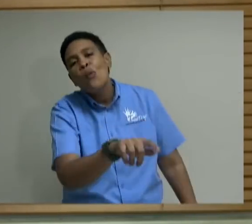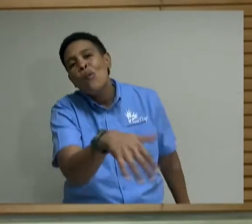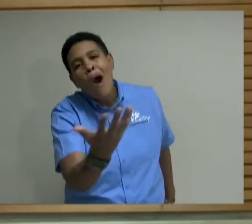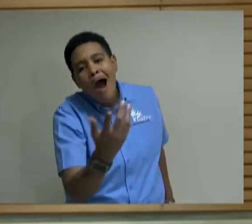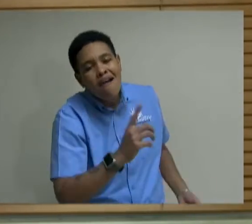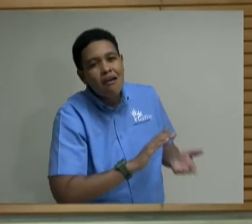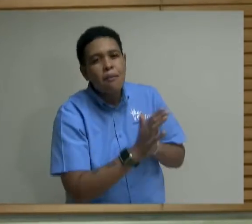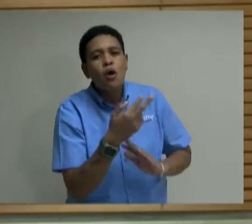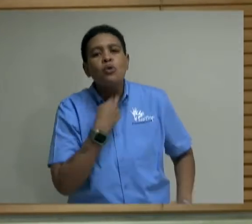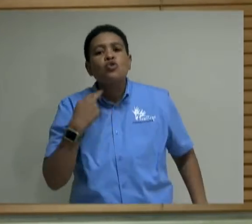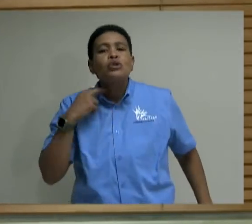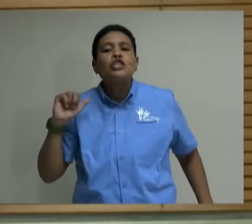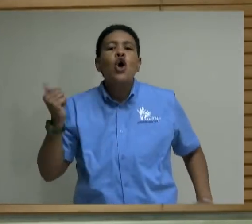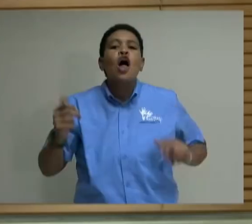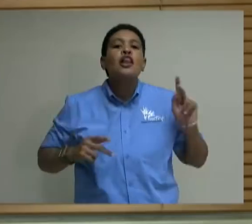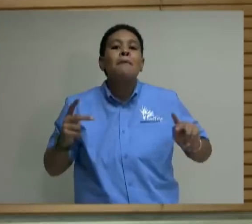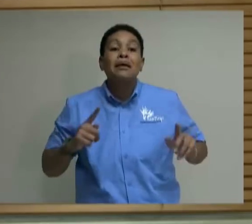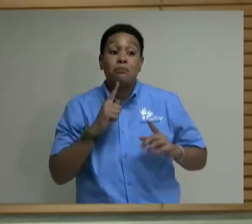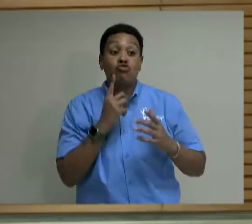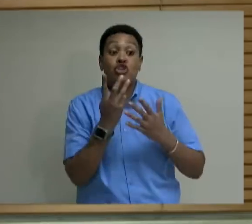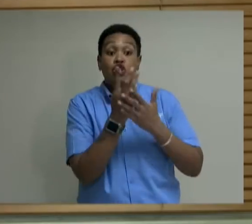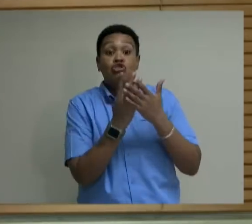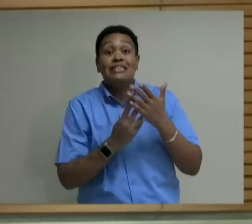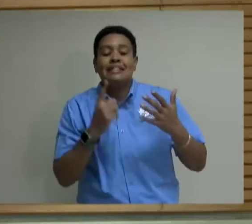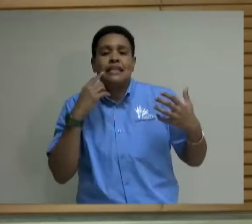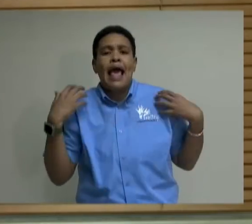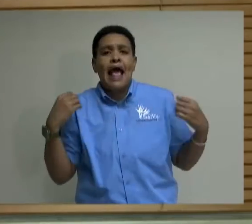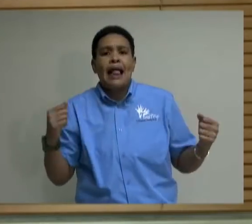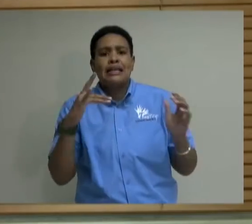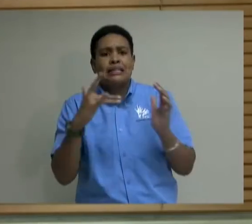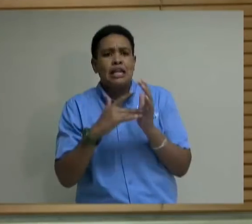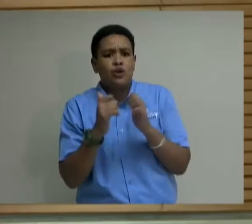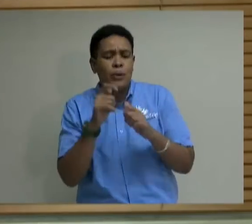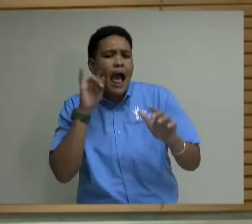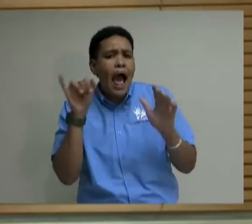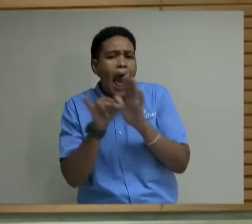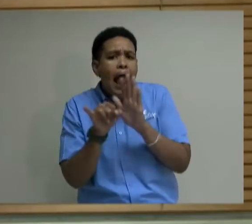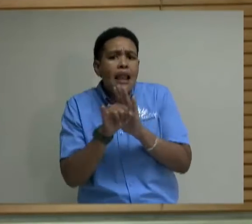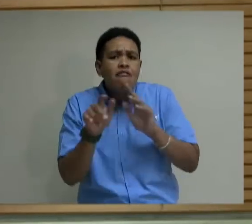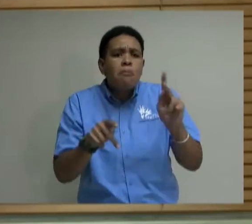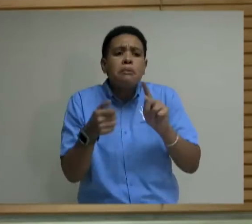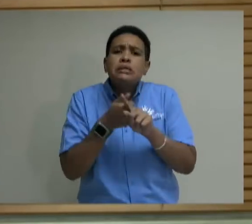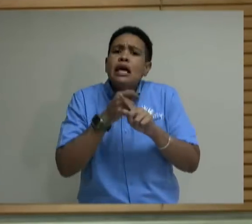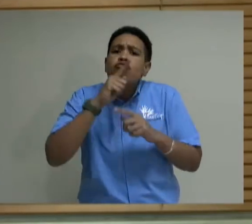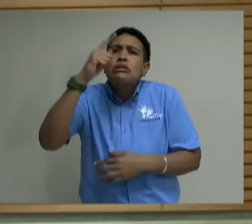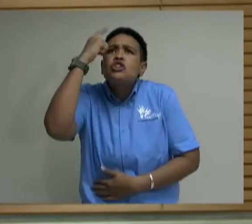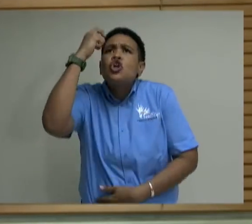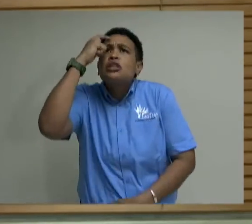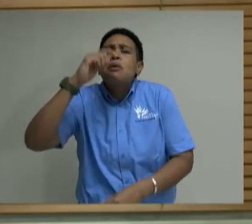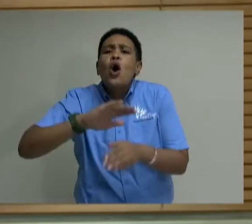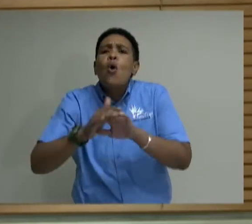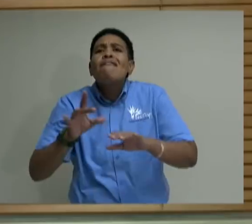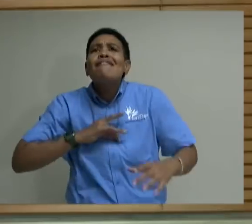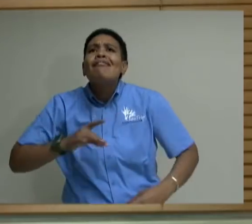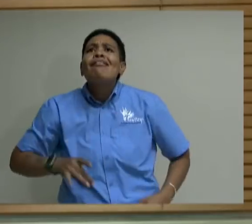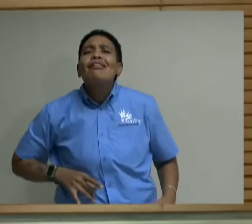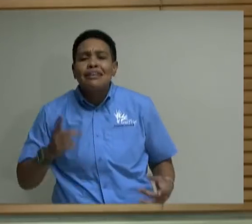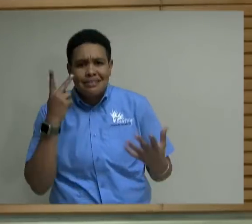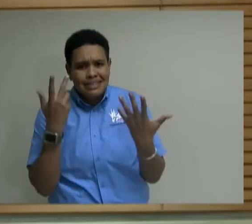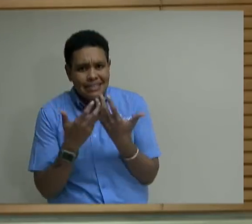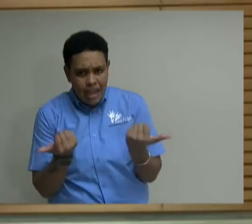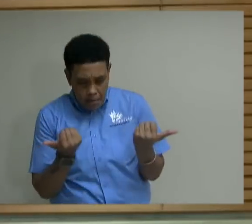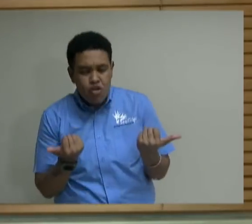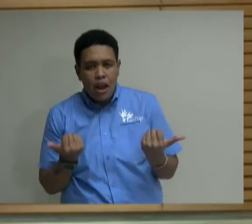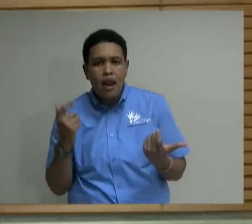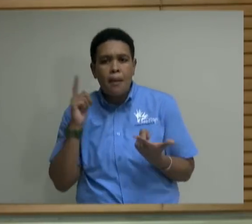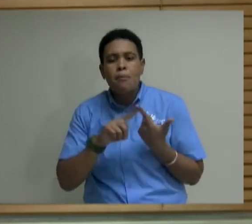others. Screening at health centers with the identification of persons suspected of COVID-19 seen separately